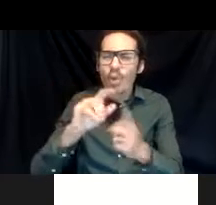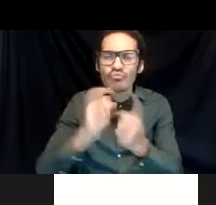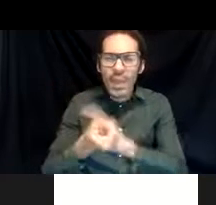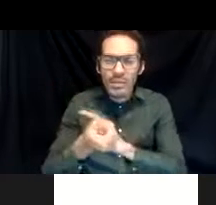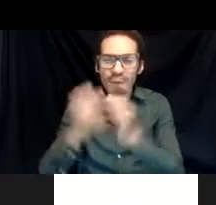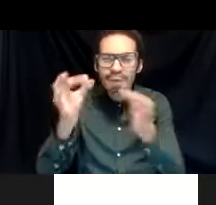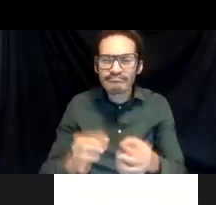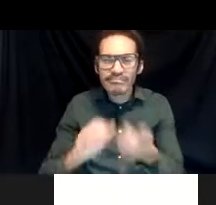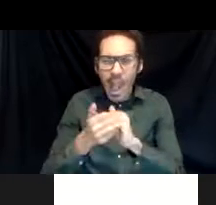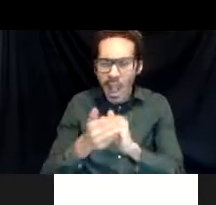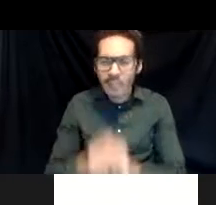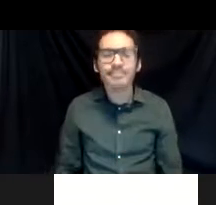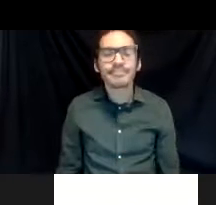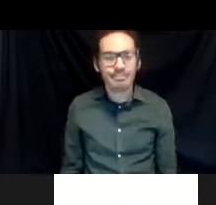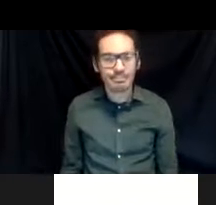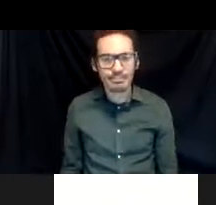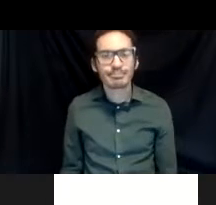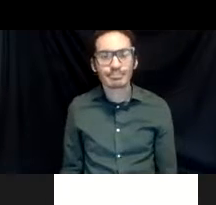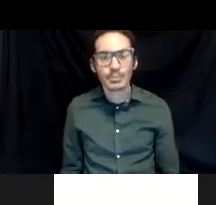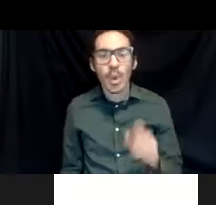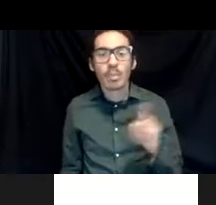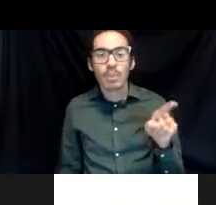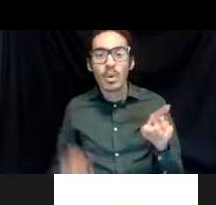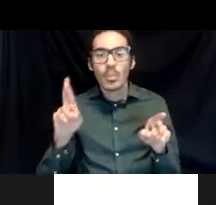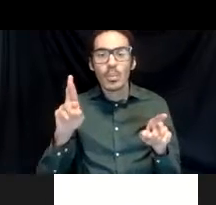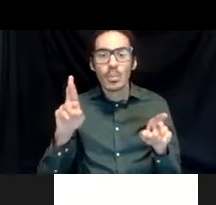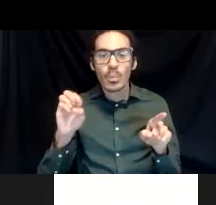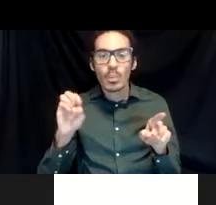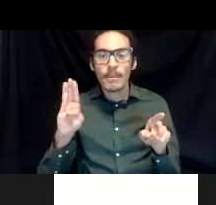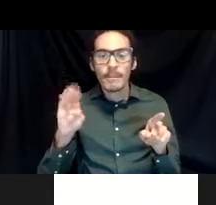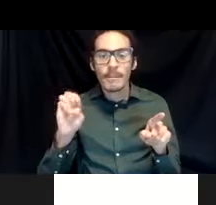I'll jump in on this one. Um,